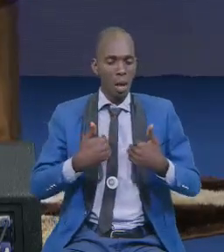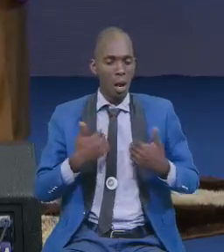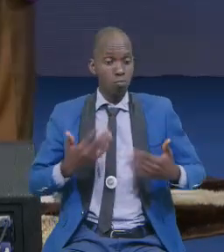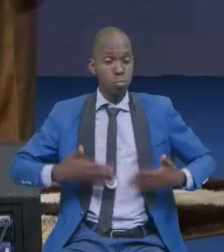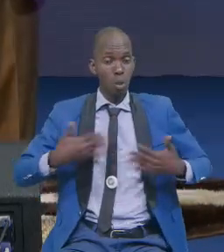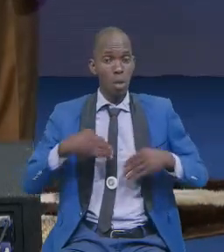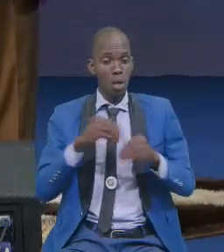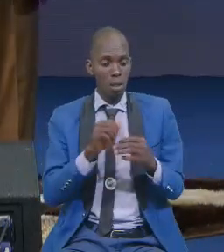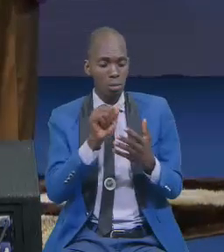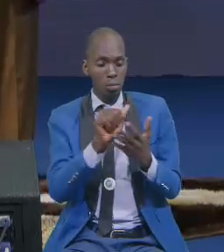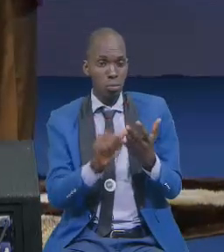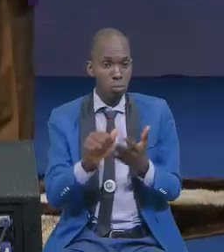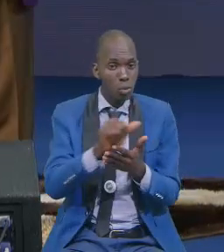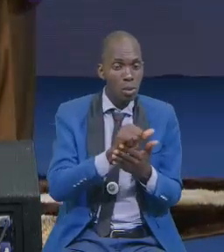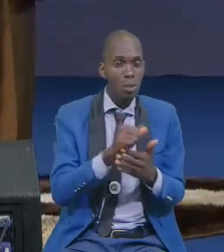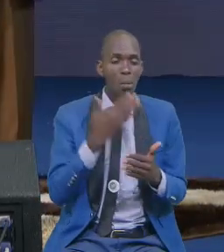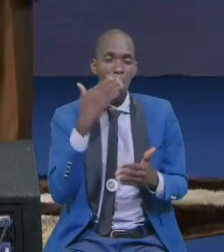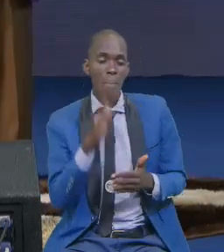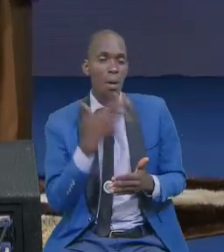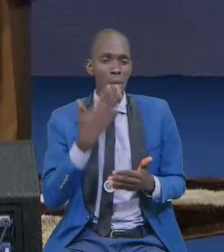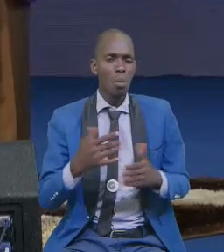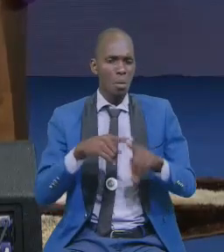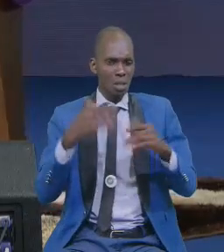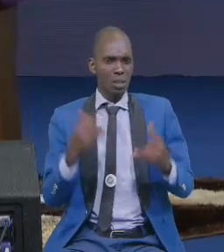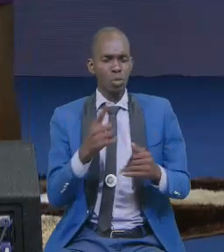have joy in righteousness.